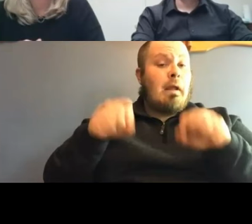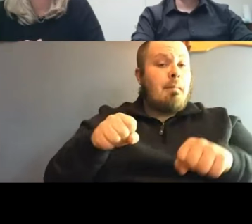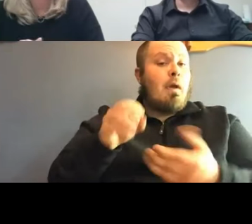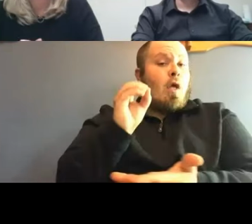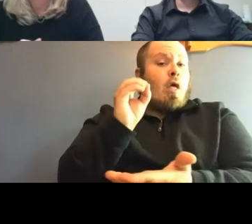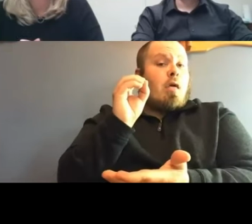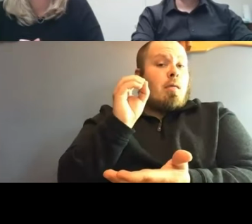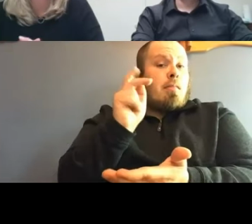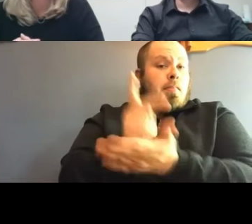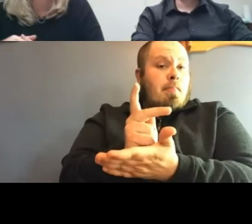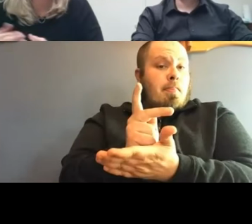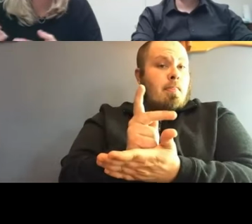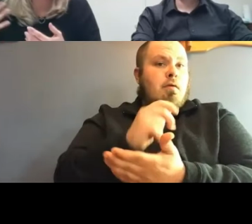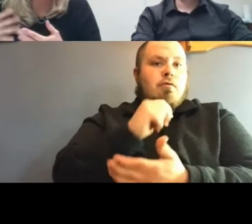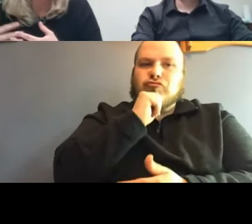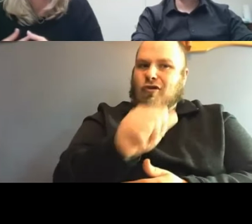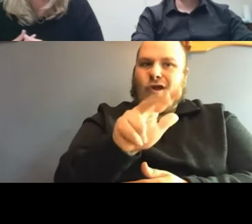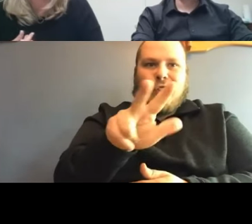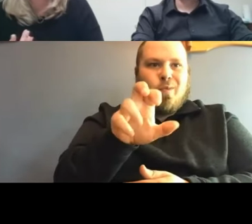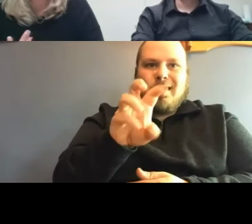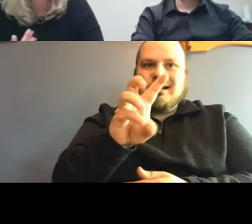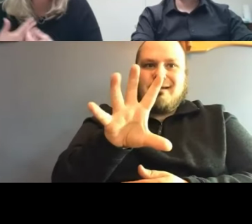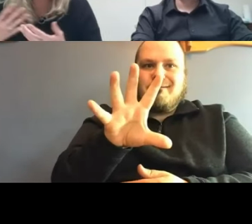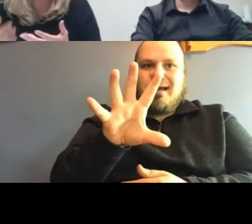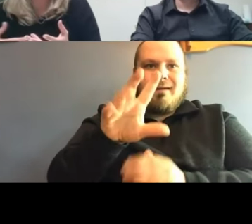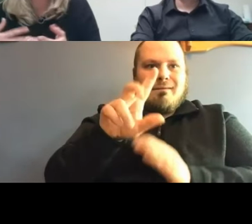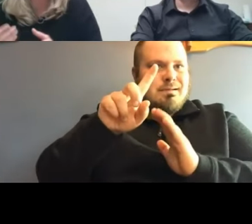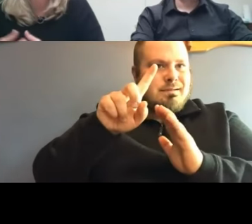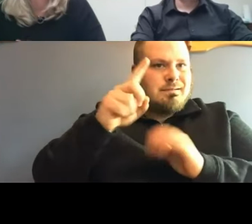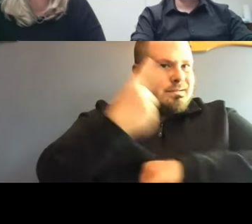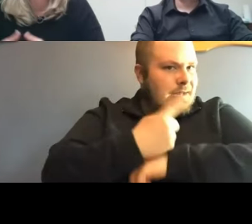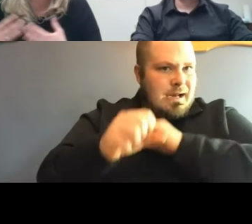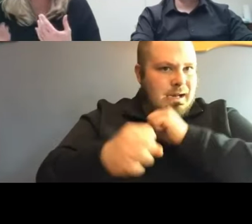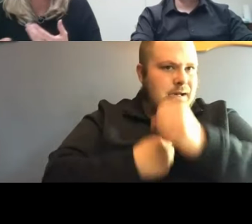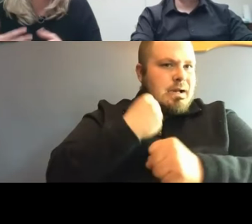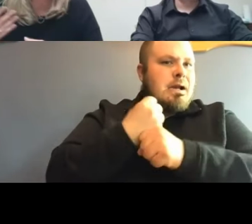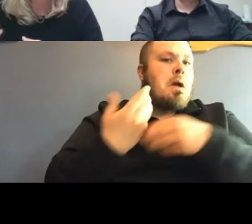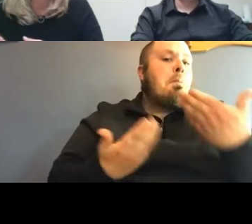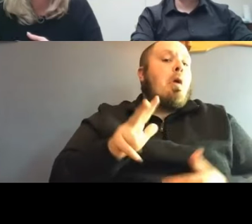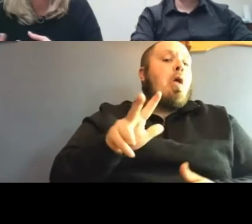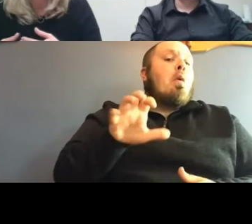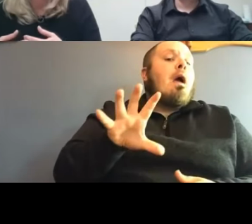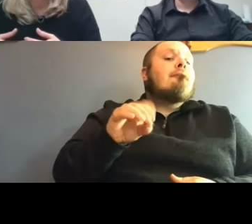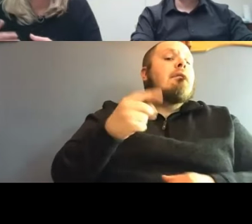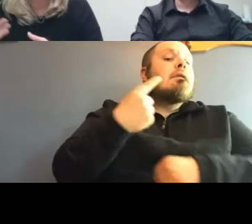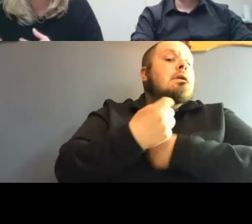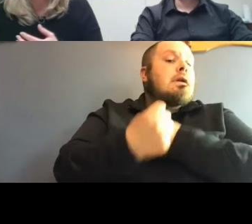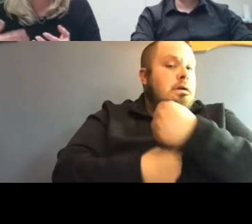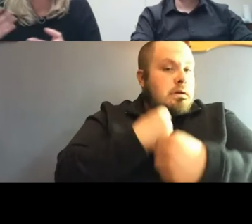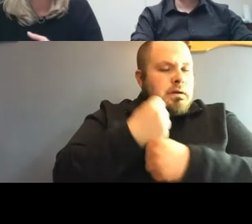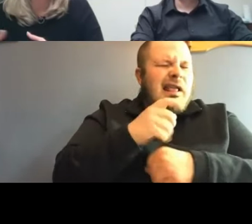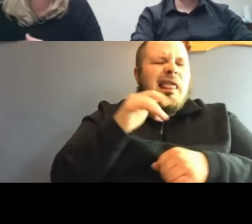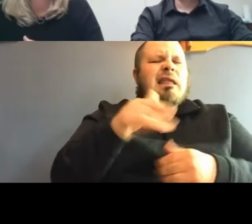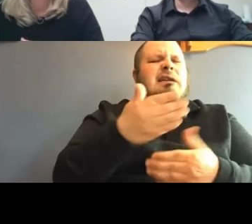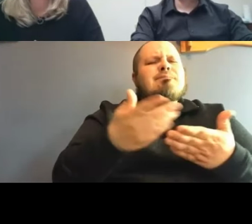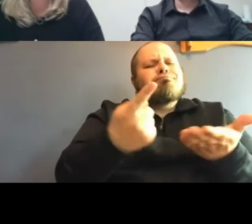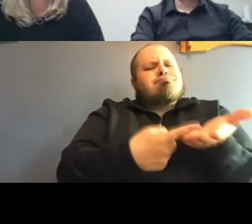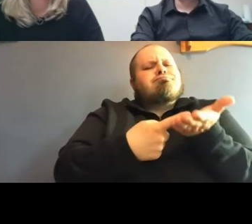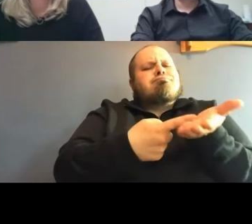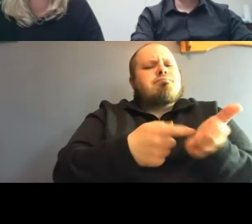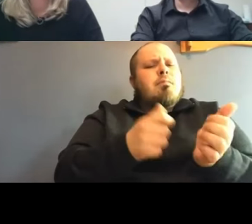not 365 days a year. It could be 350 days a year. And that's something you talk with your case manager and